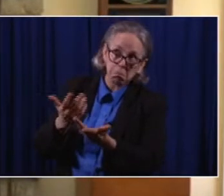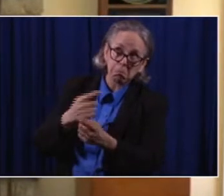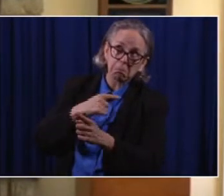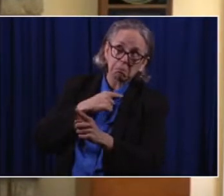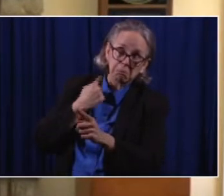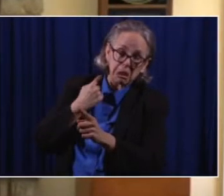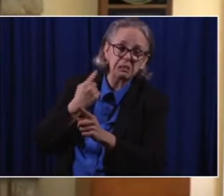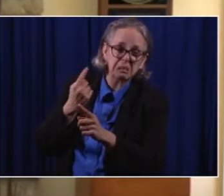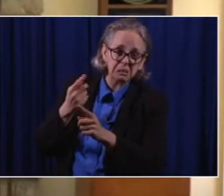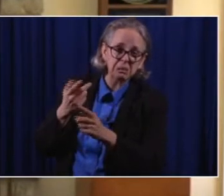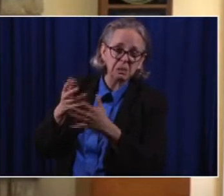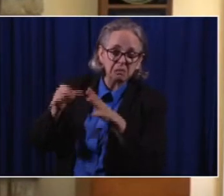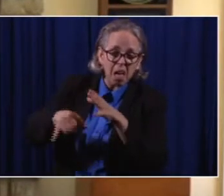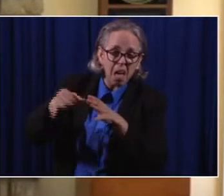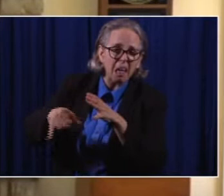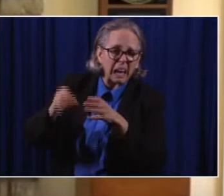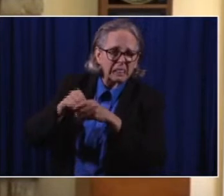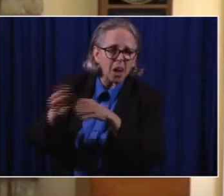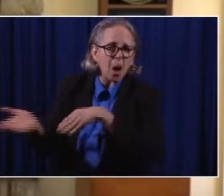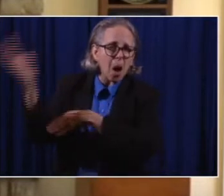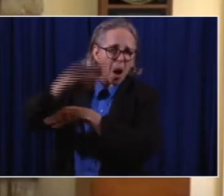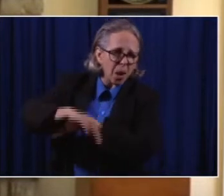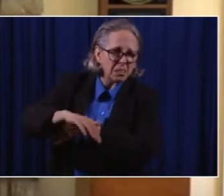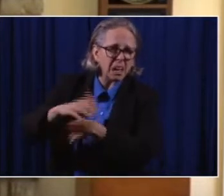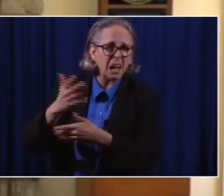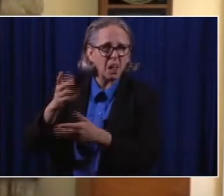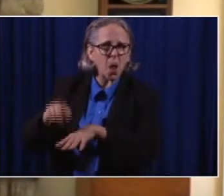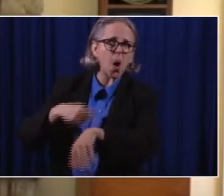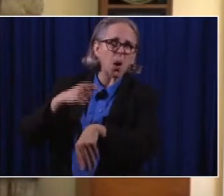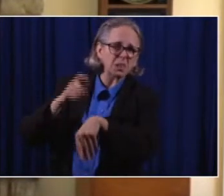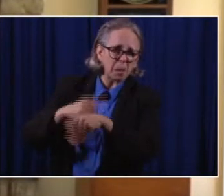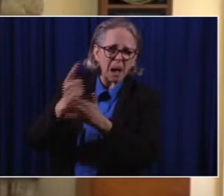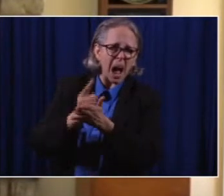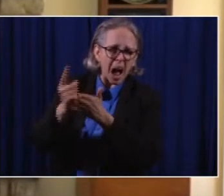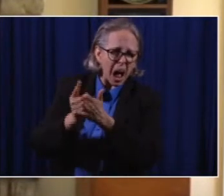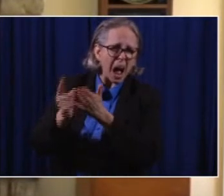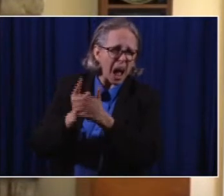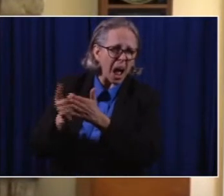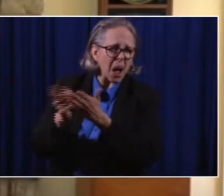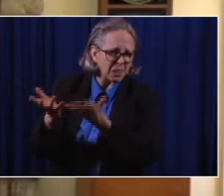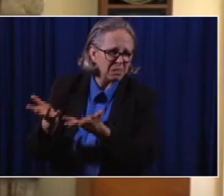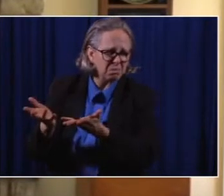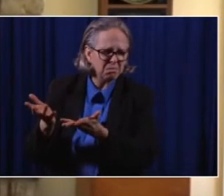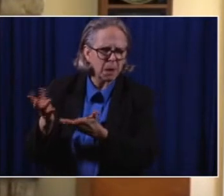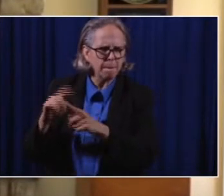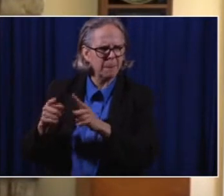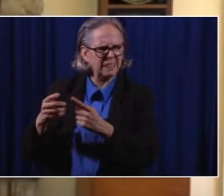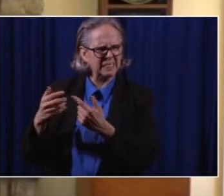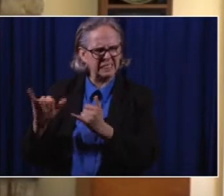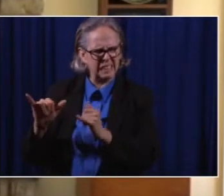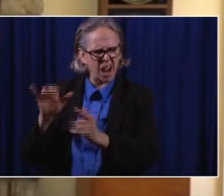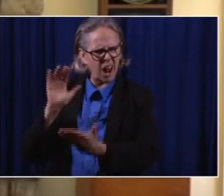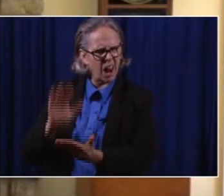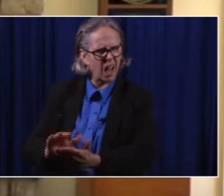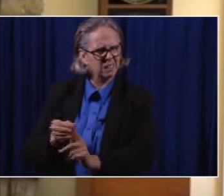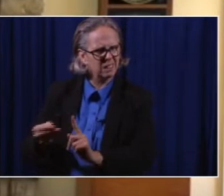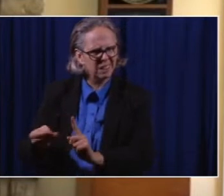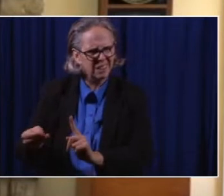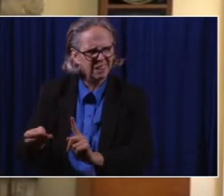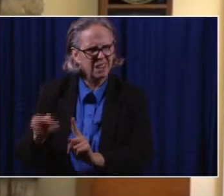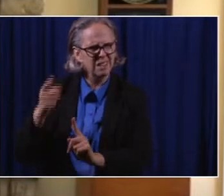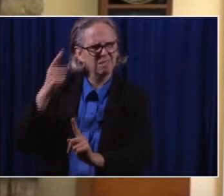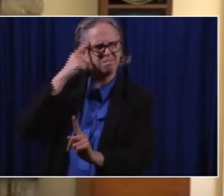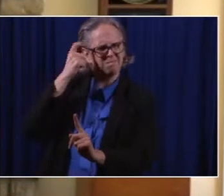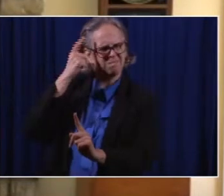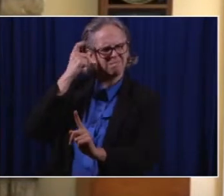an hour, sometimes for 7 hours. Why wouldn't we see it? The only thing we know of is because everybody's wearing a